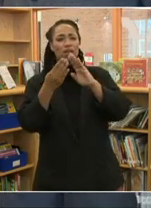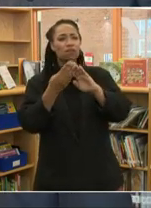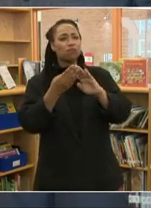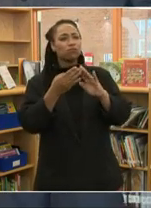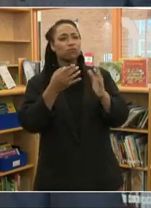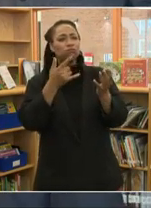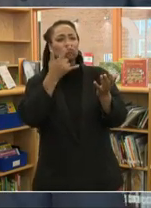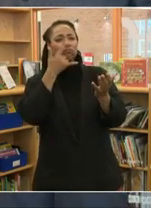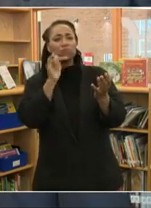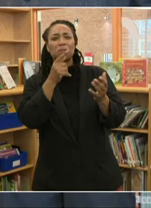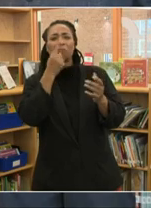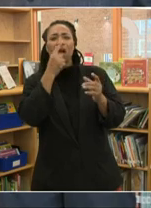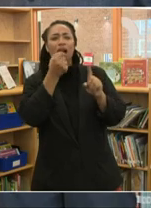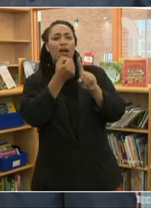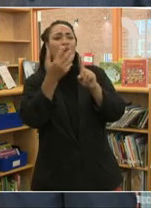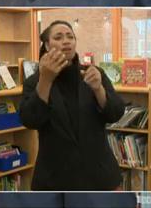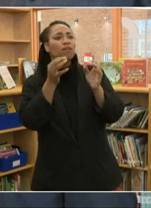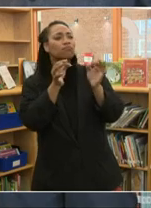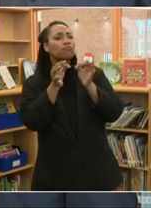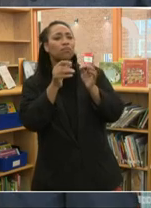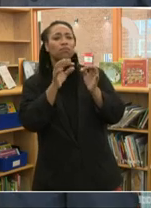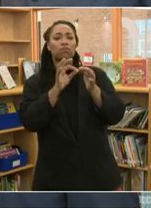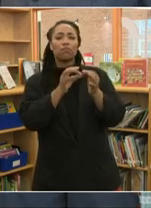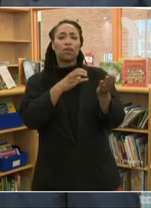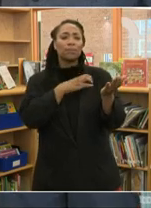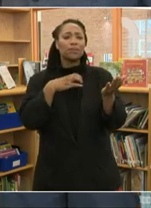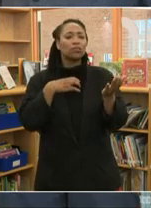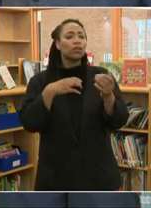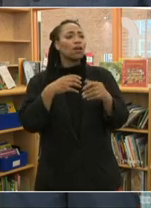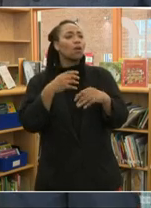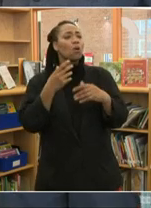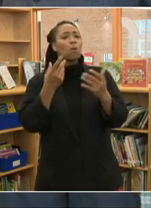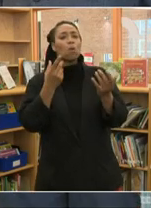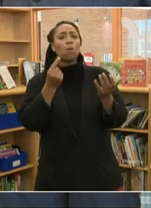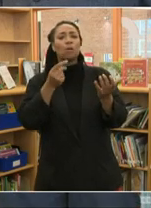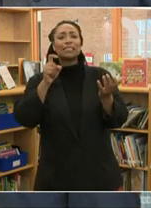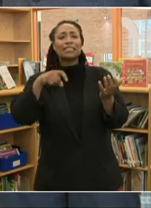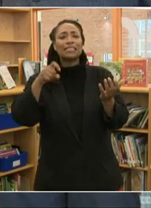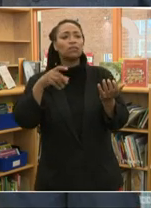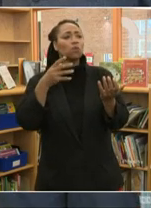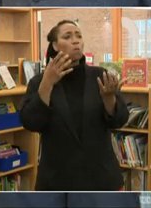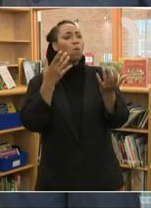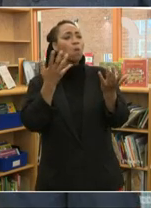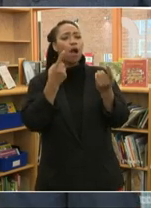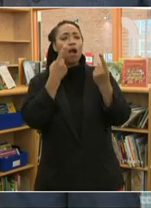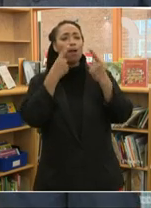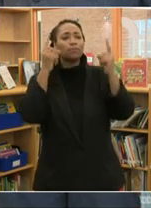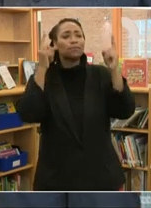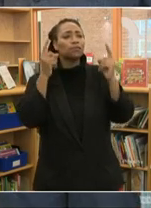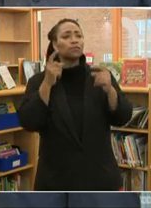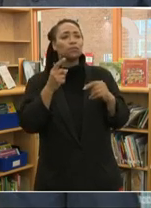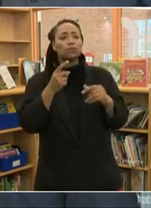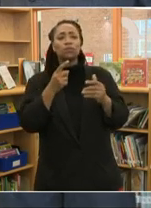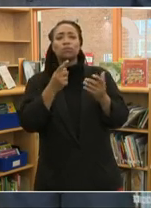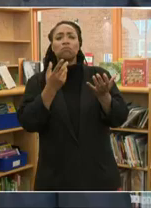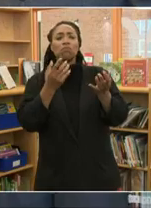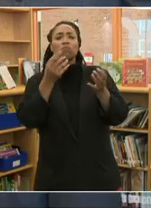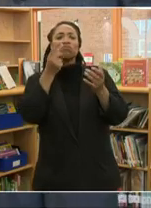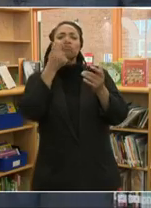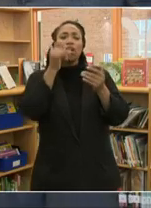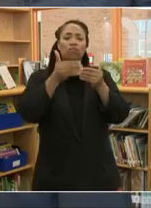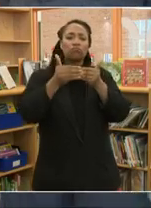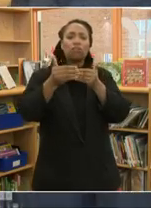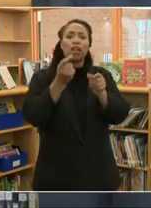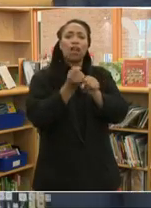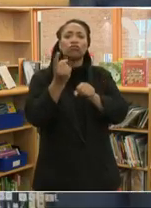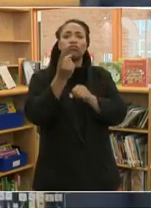about why 10 years you need it, and also why are we announcing it today and preparations over the next year? Let me turn to Chair